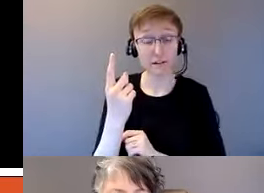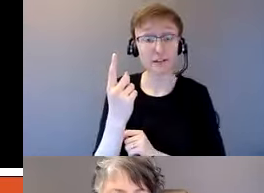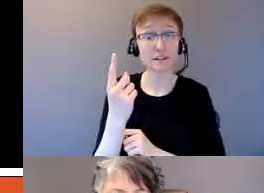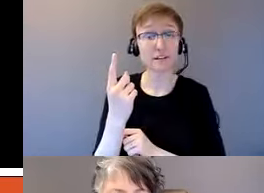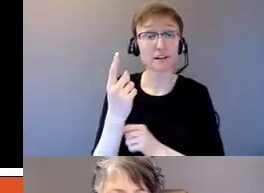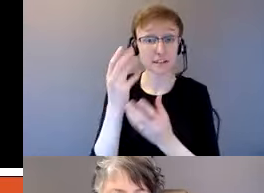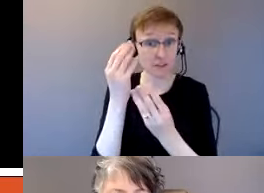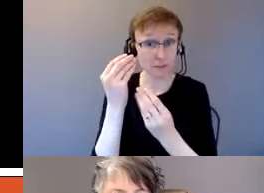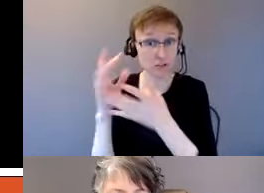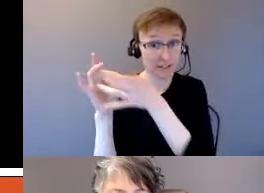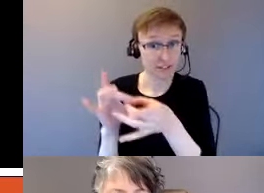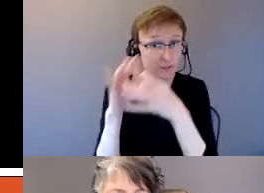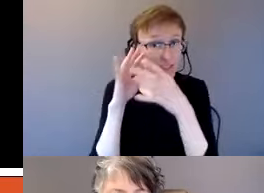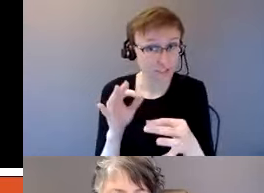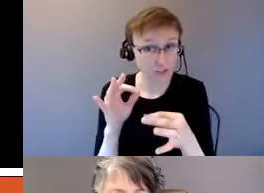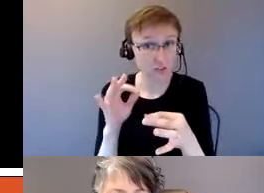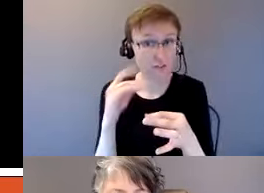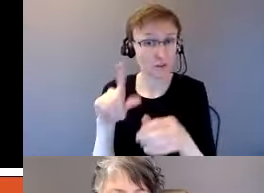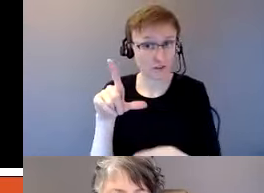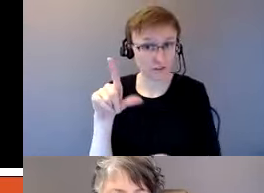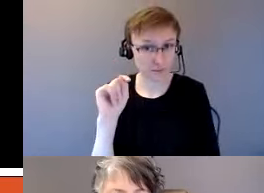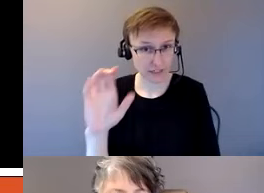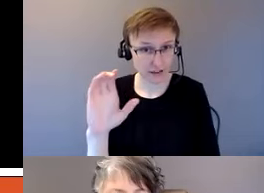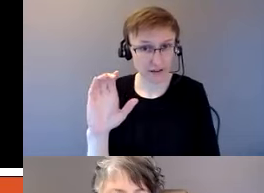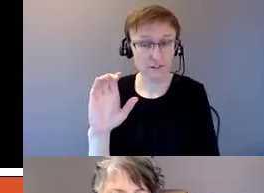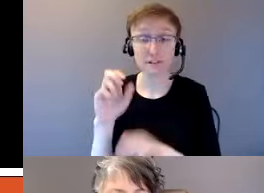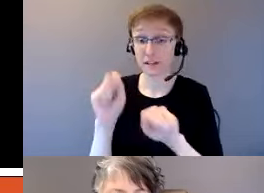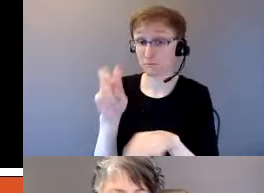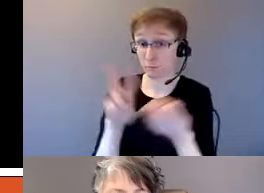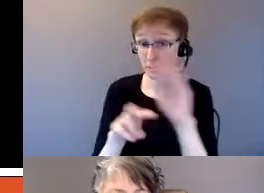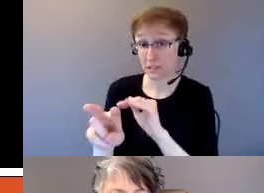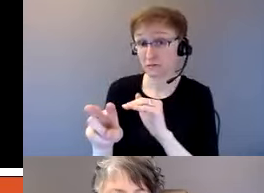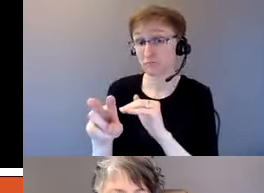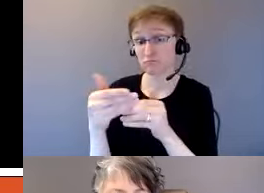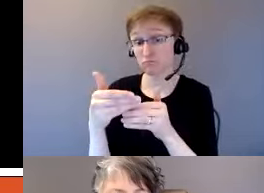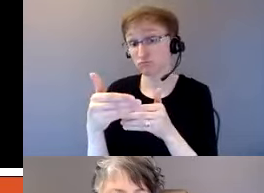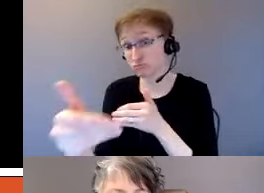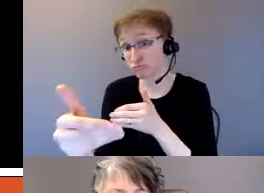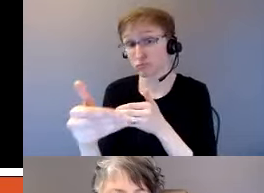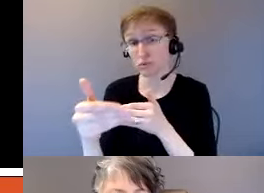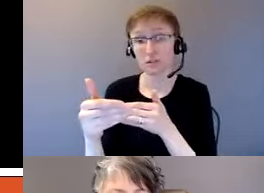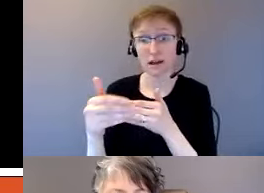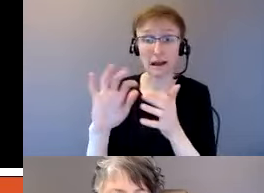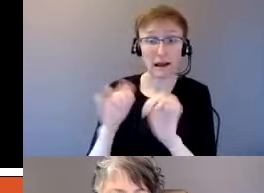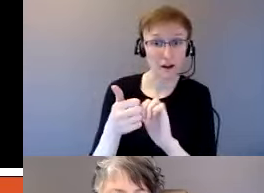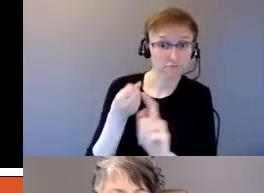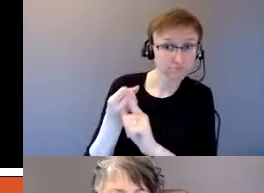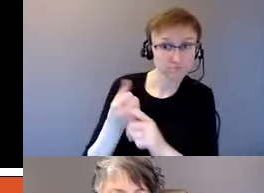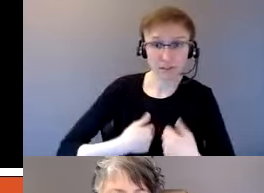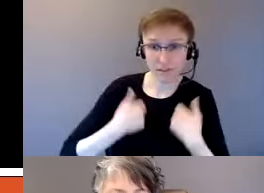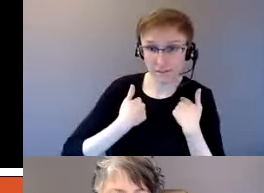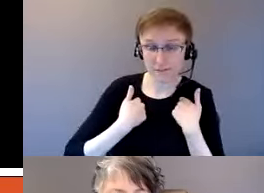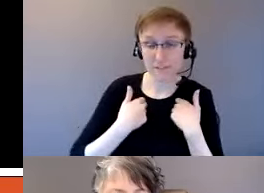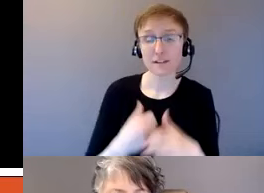regarding the admission and has the ability to appreciate those foreseeable consequences. So the things that we are considering are about